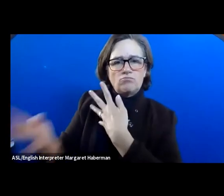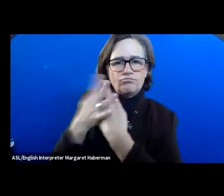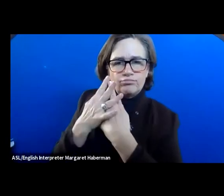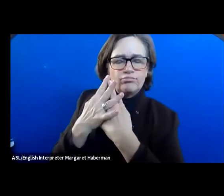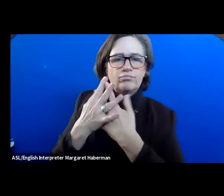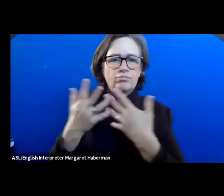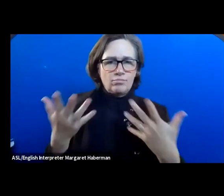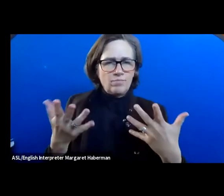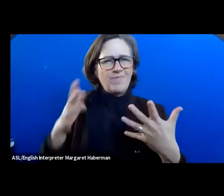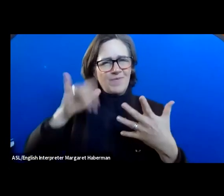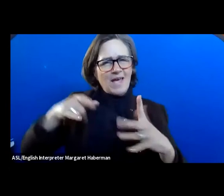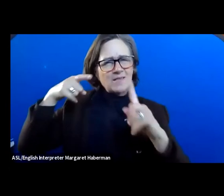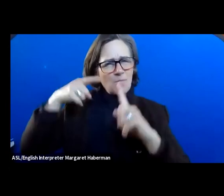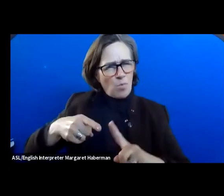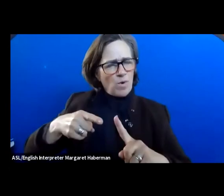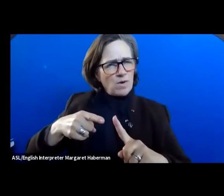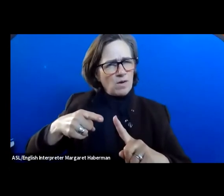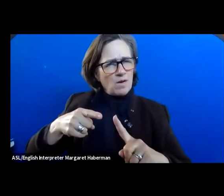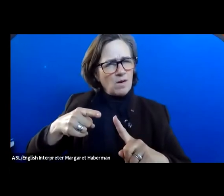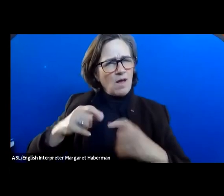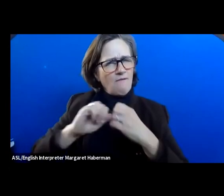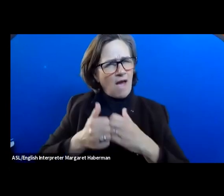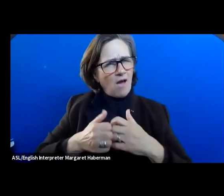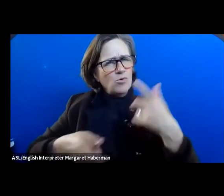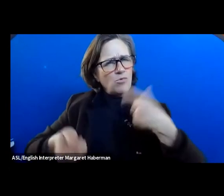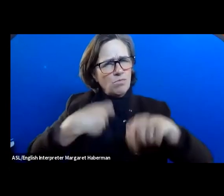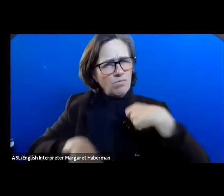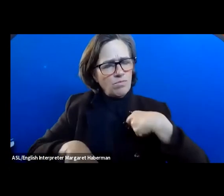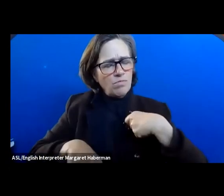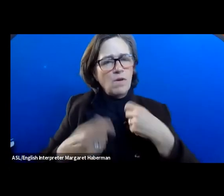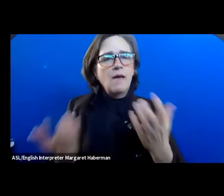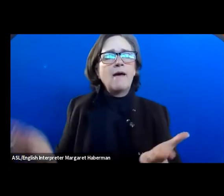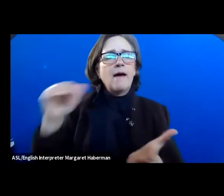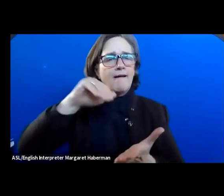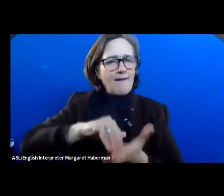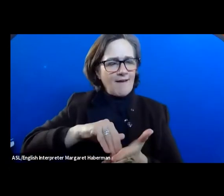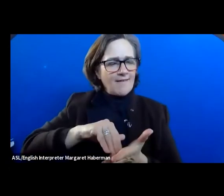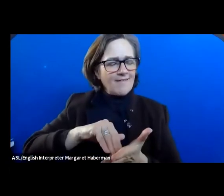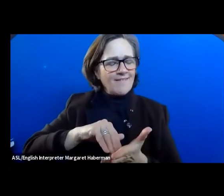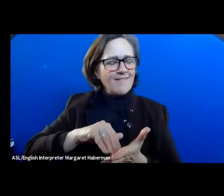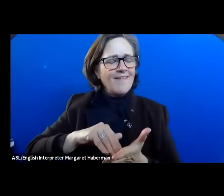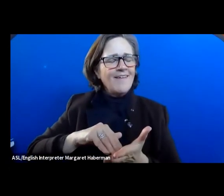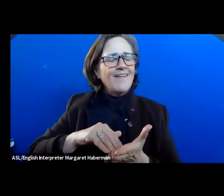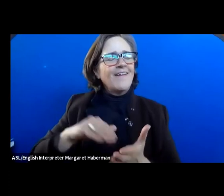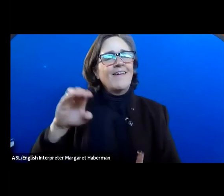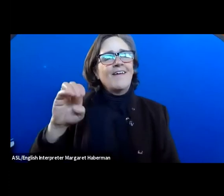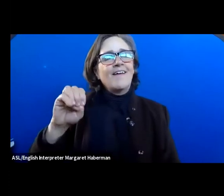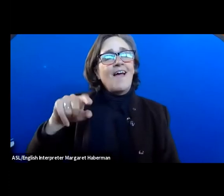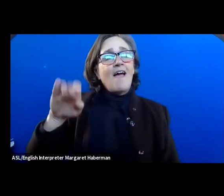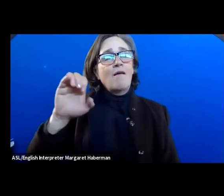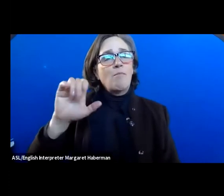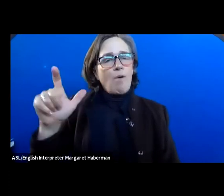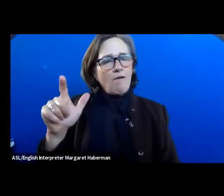And in here again, Eqbal Ahmad comes to my rescue and helps me understand what do I mean by